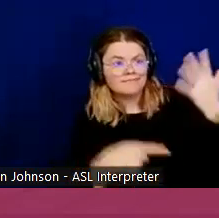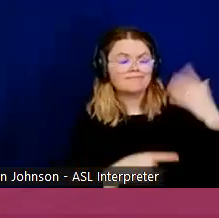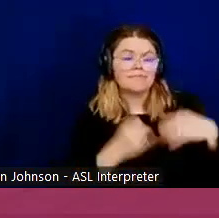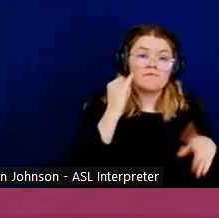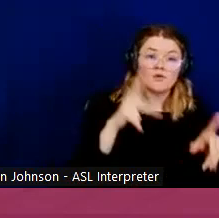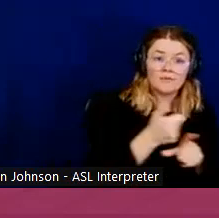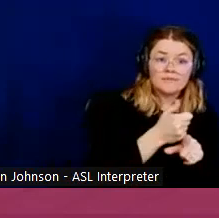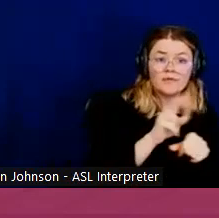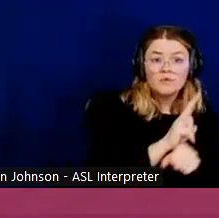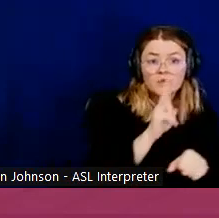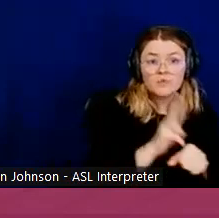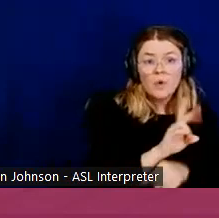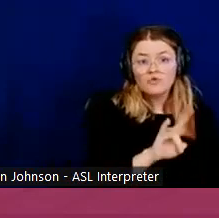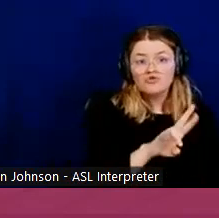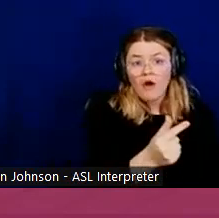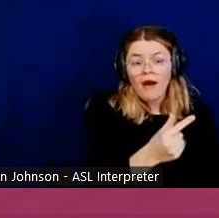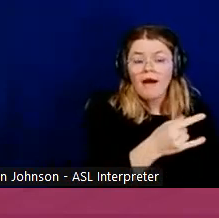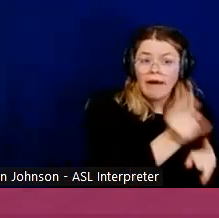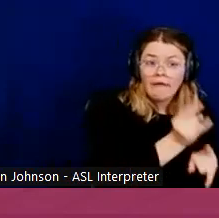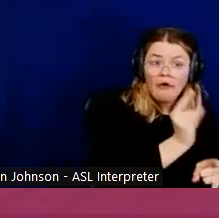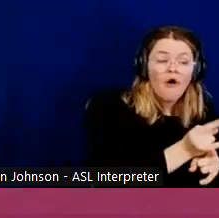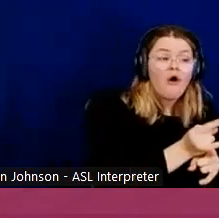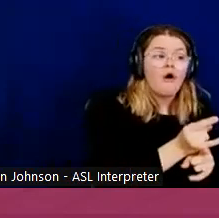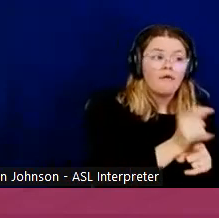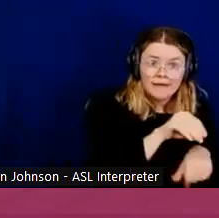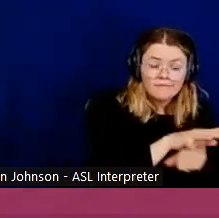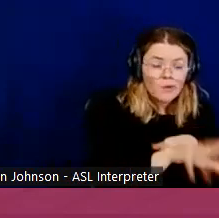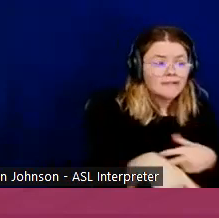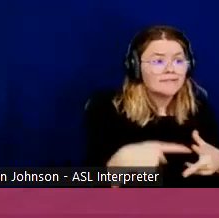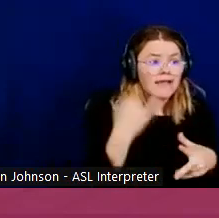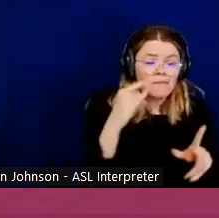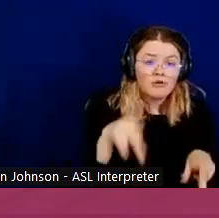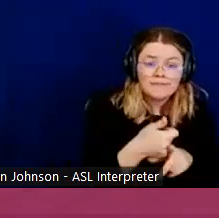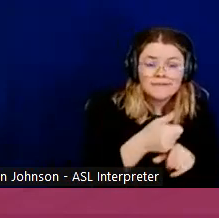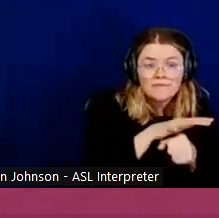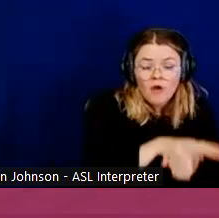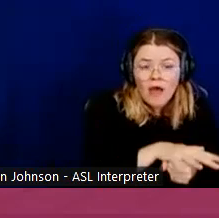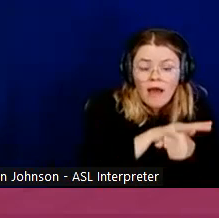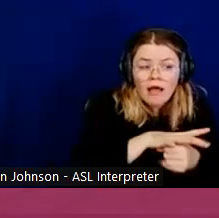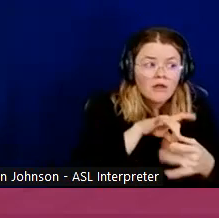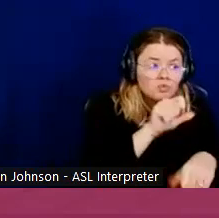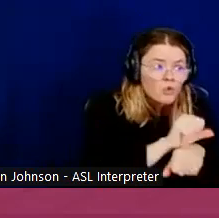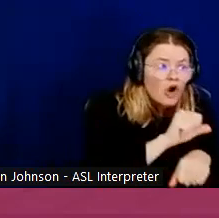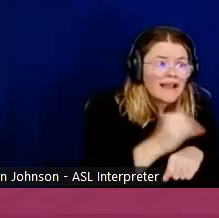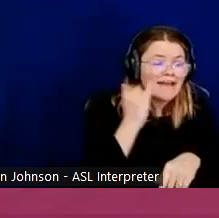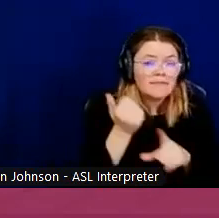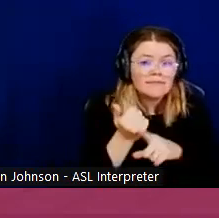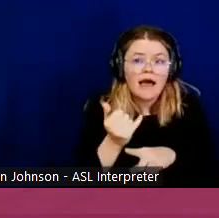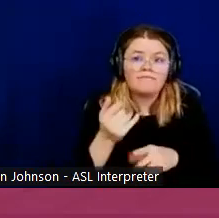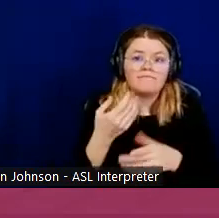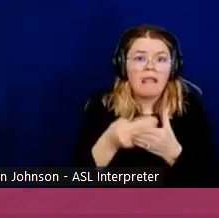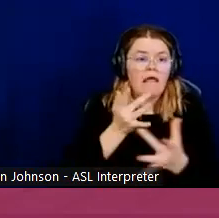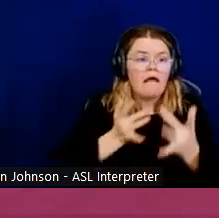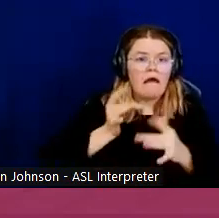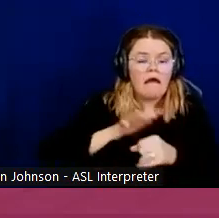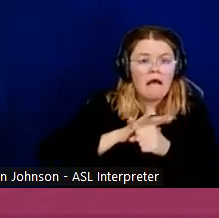alcohol abuse, poverty, work stress, low self-esteem, and just a lot more, as you can